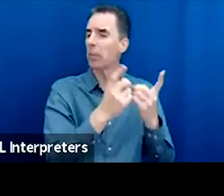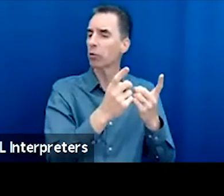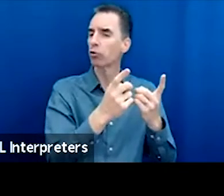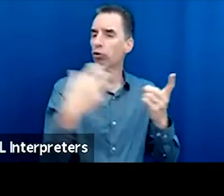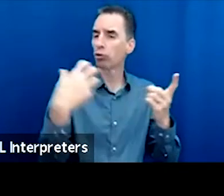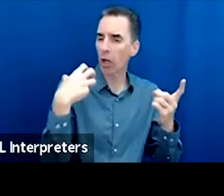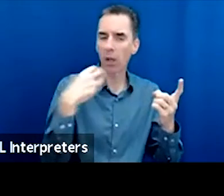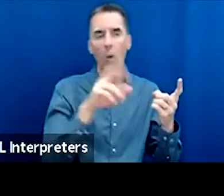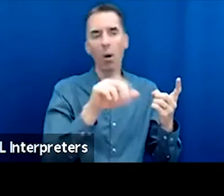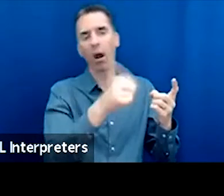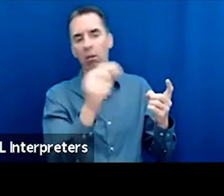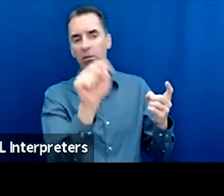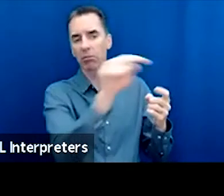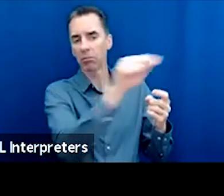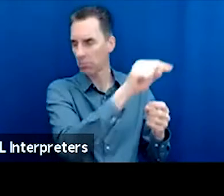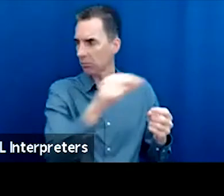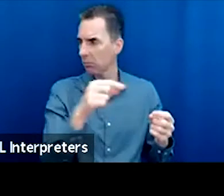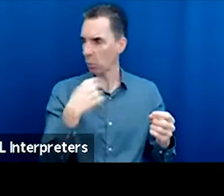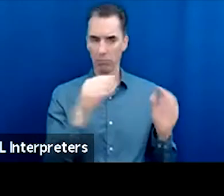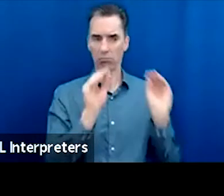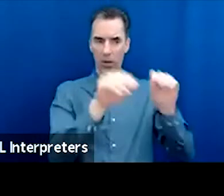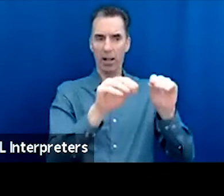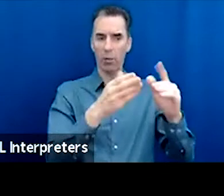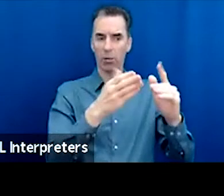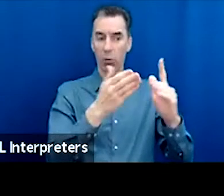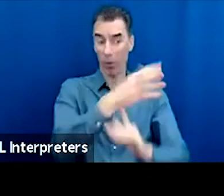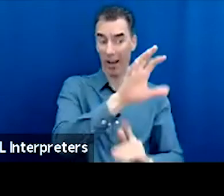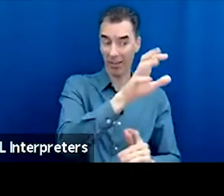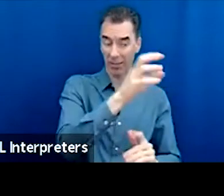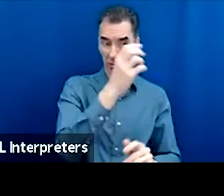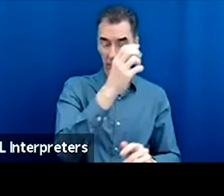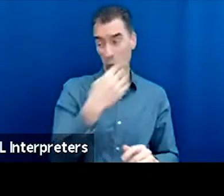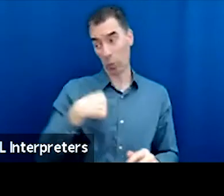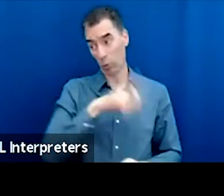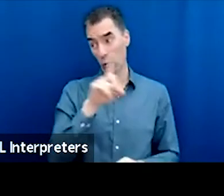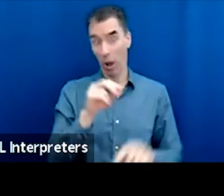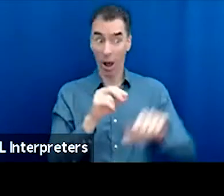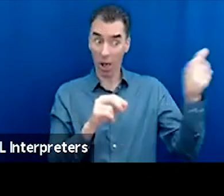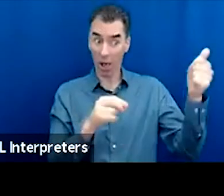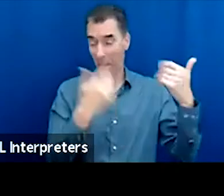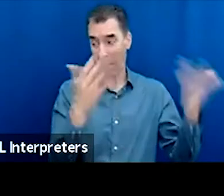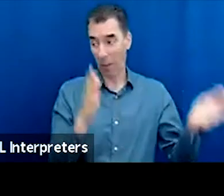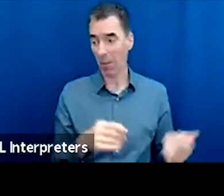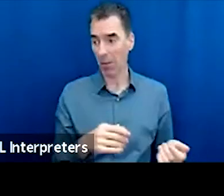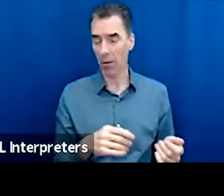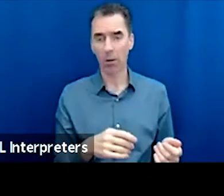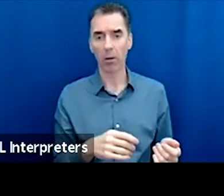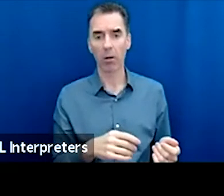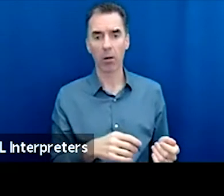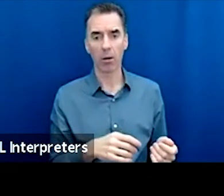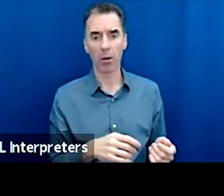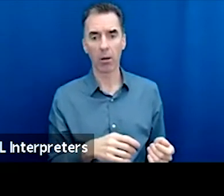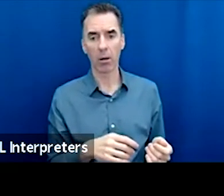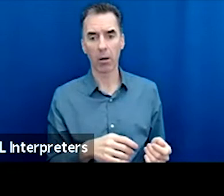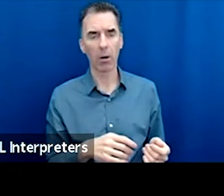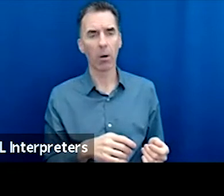might be working on. We're putting those through Canvas, but I'm not sure if other divisions are doing it that way. Now, I should fully disclose